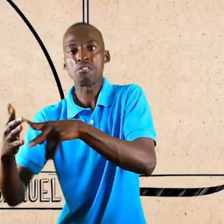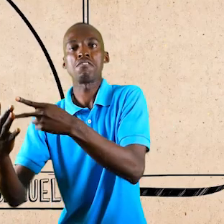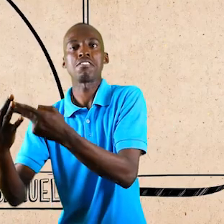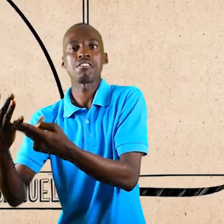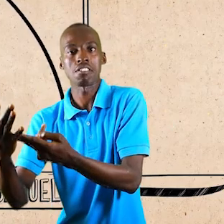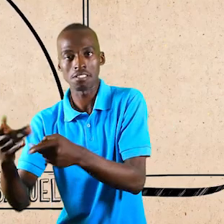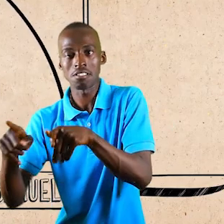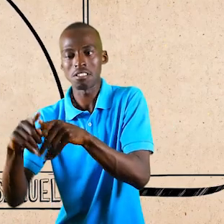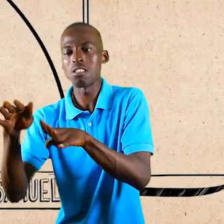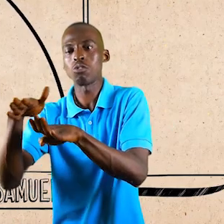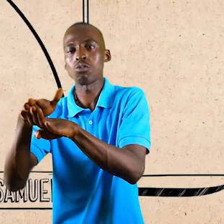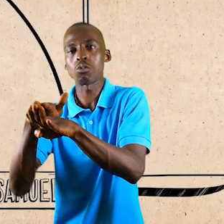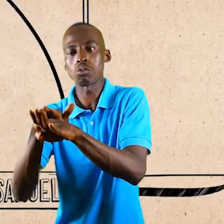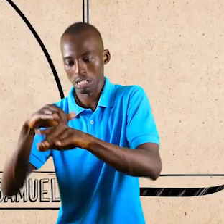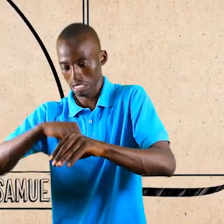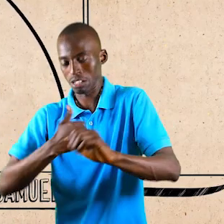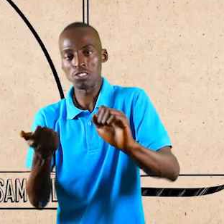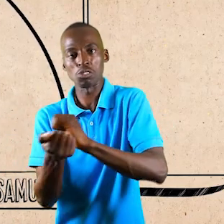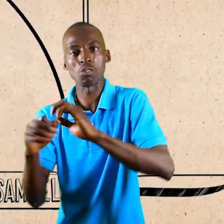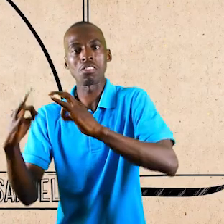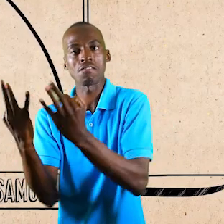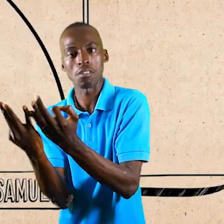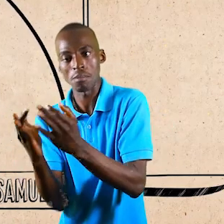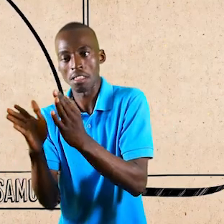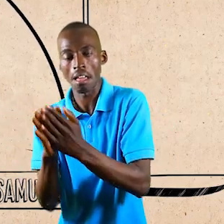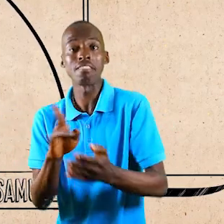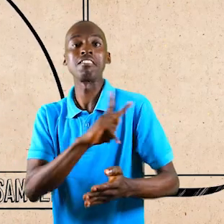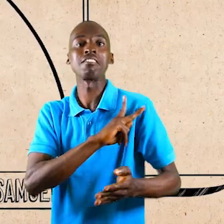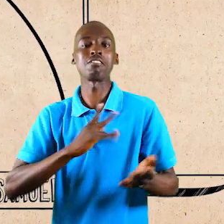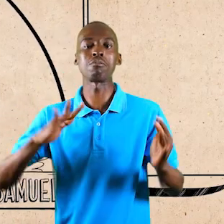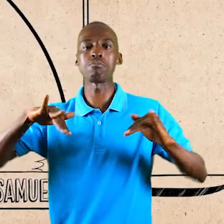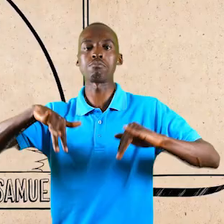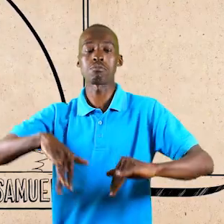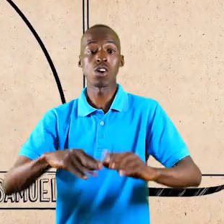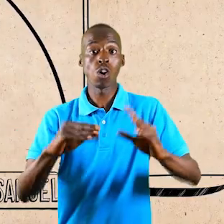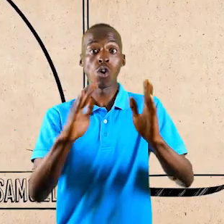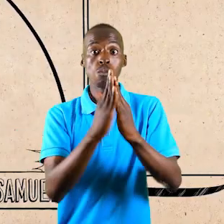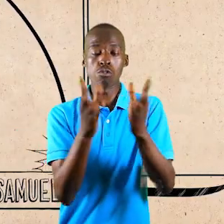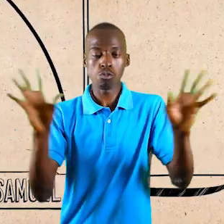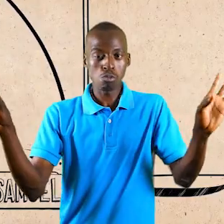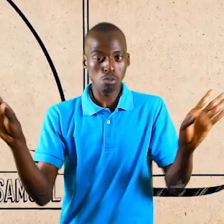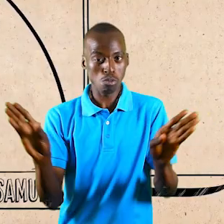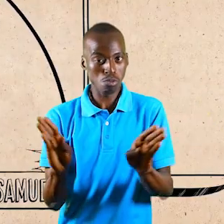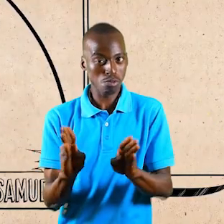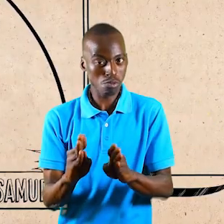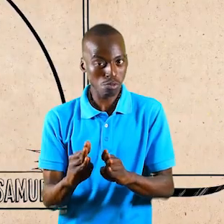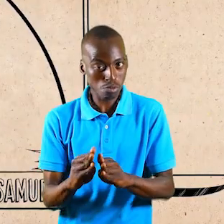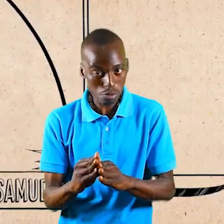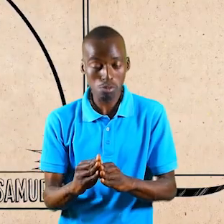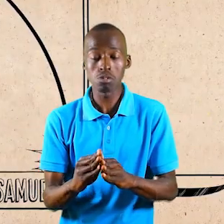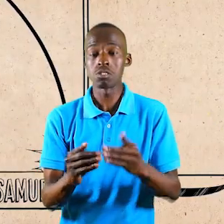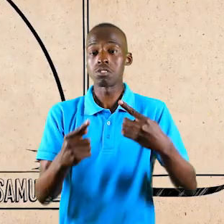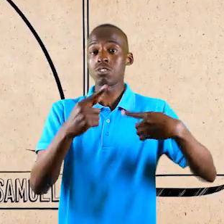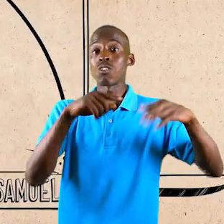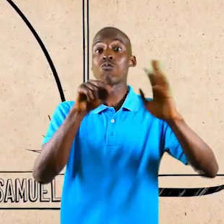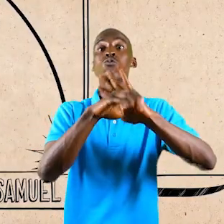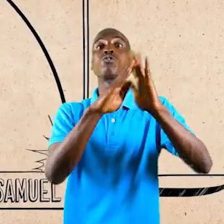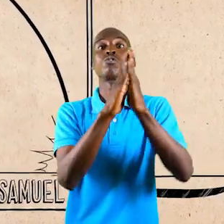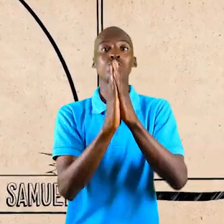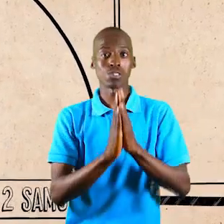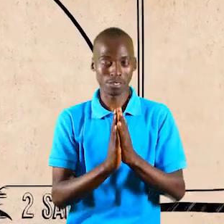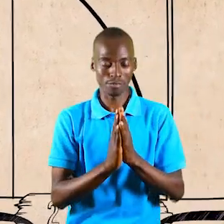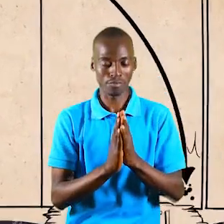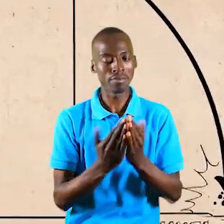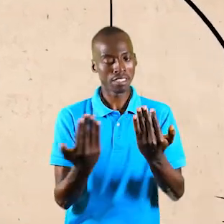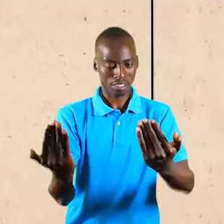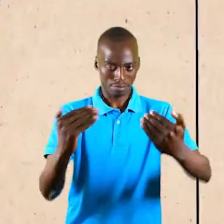failure and the slow self-destruction of his family and then his kingdom. The book concludes with an epilogue that reflects back over the whole story.